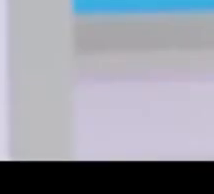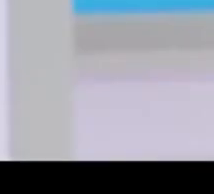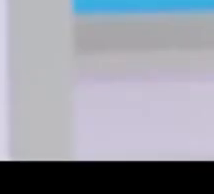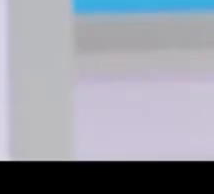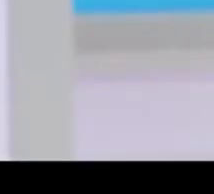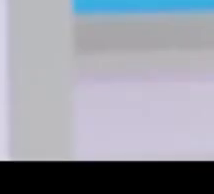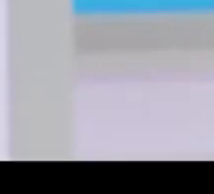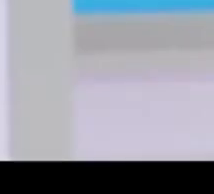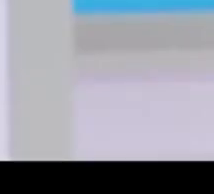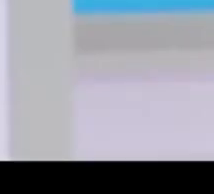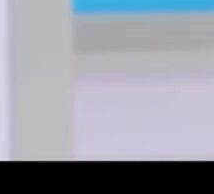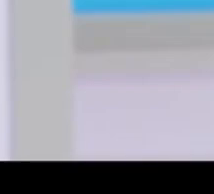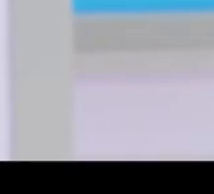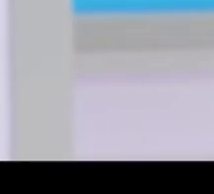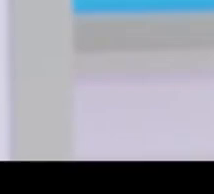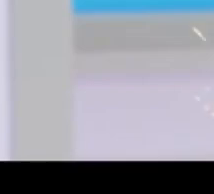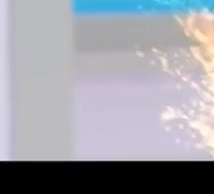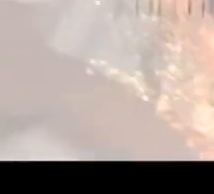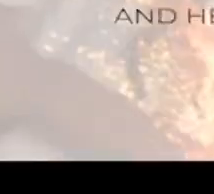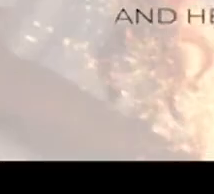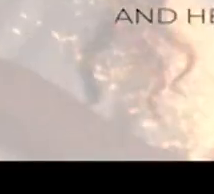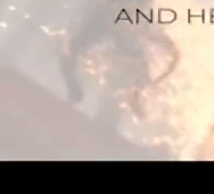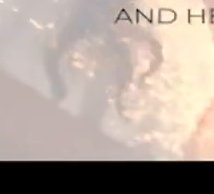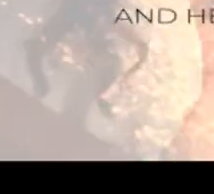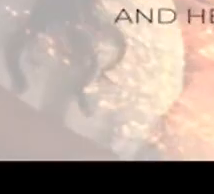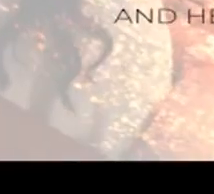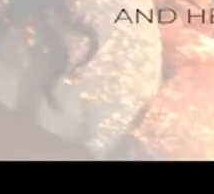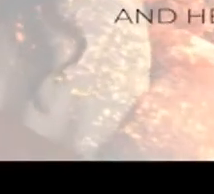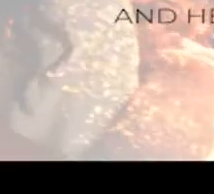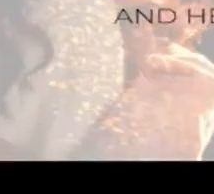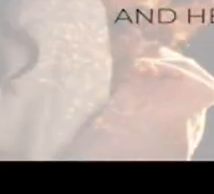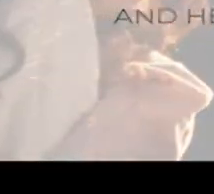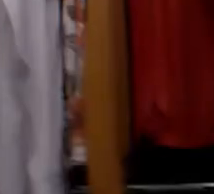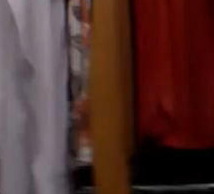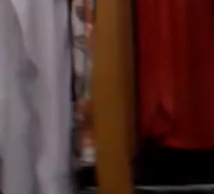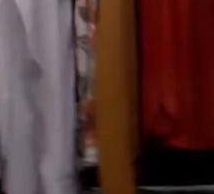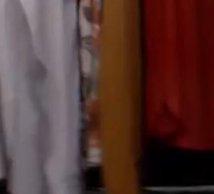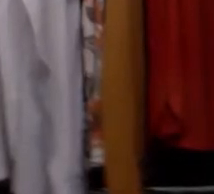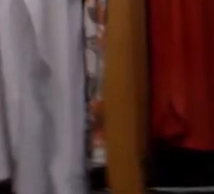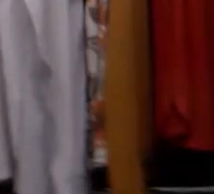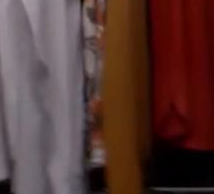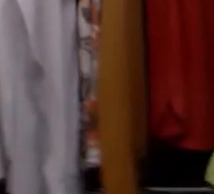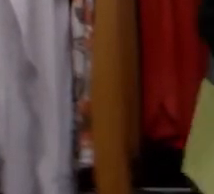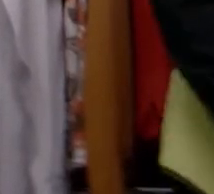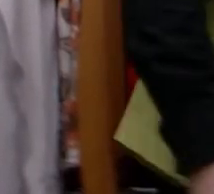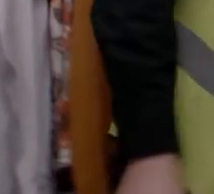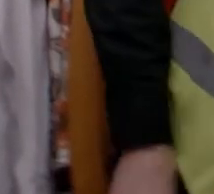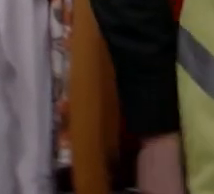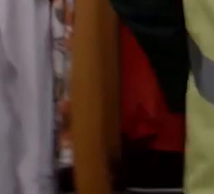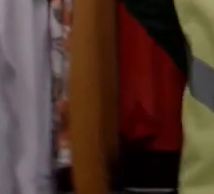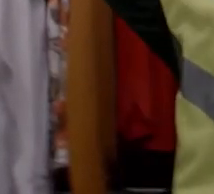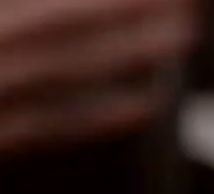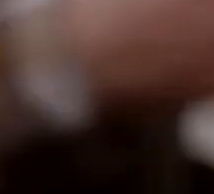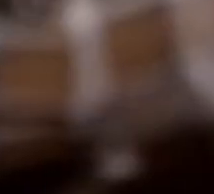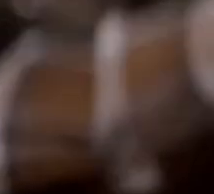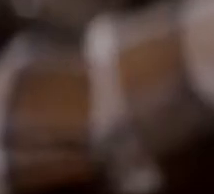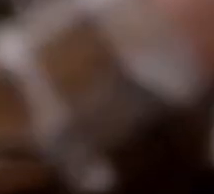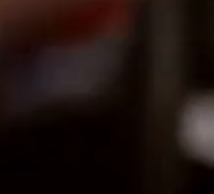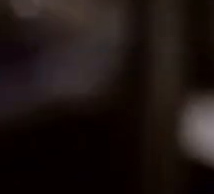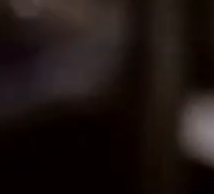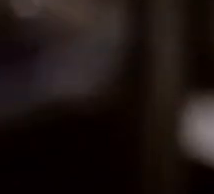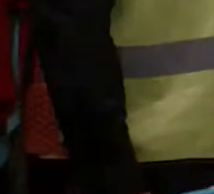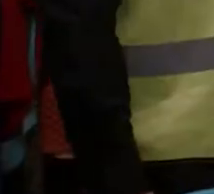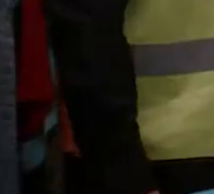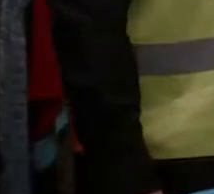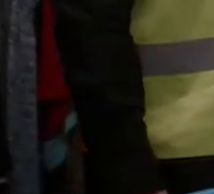have an amazing form of turmeric there. Turmeric XL, get yours today. When strong pain strikes, I take Panadol